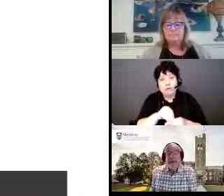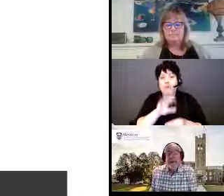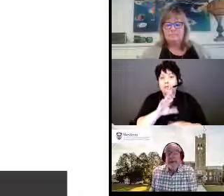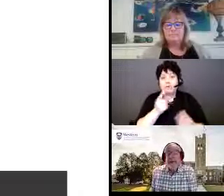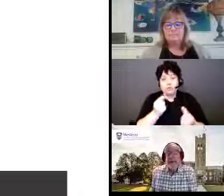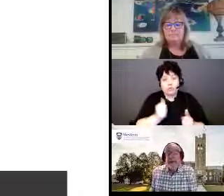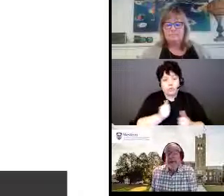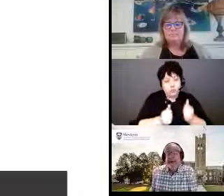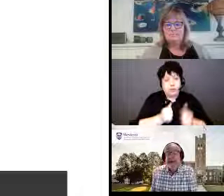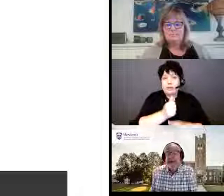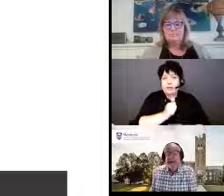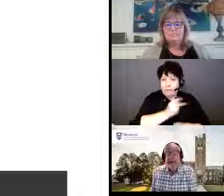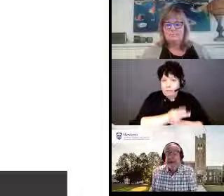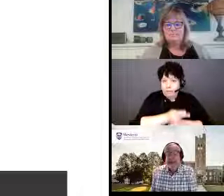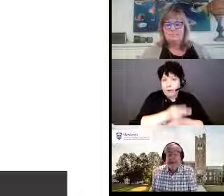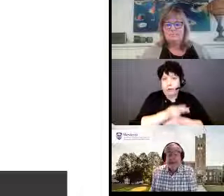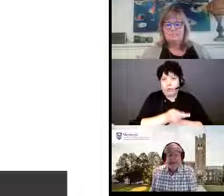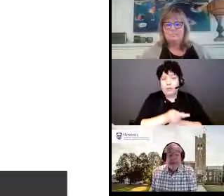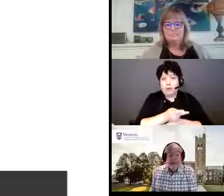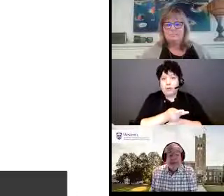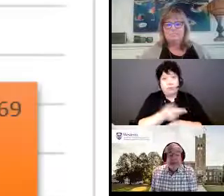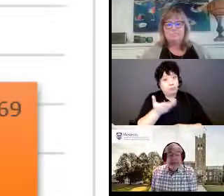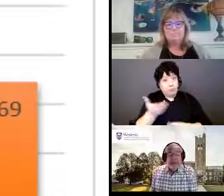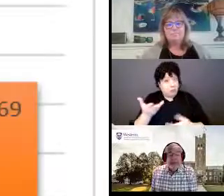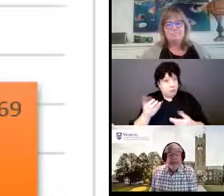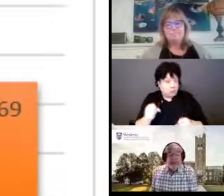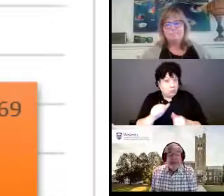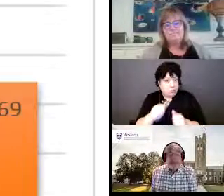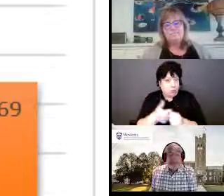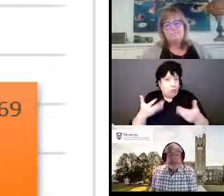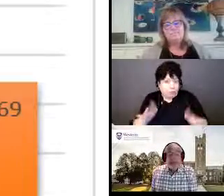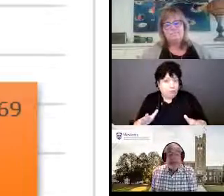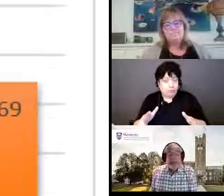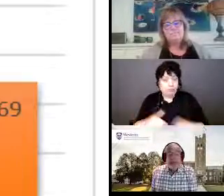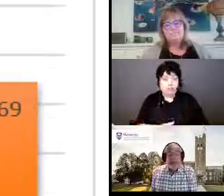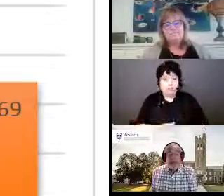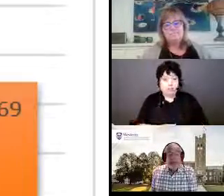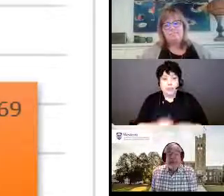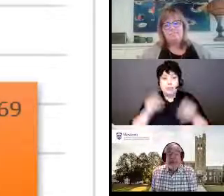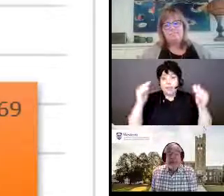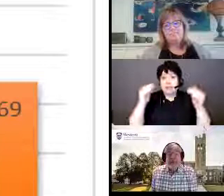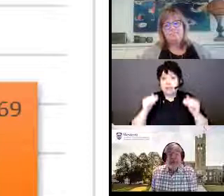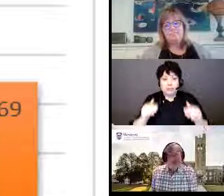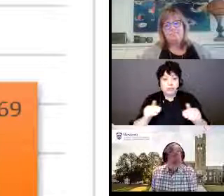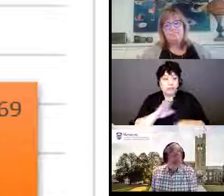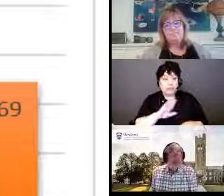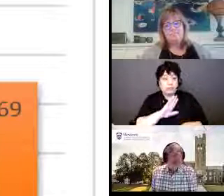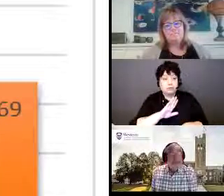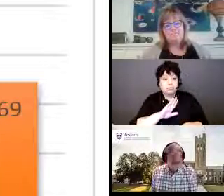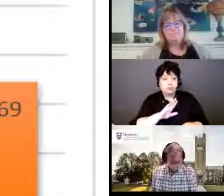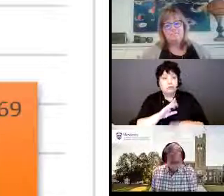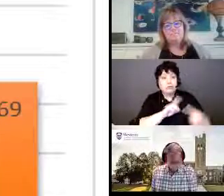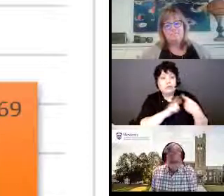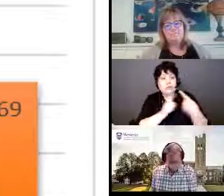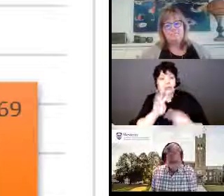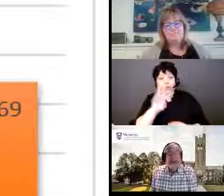if you're not doing that already. Next slide. For the last 40